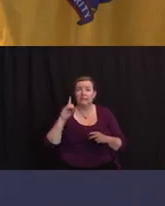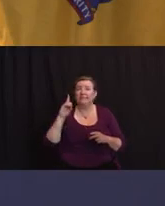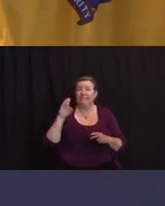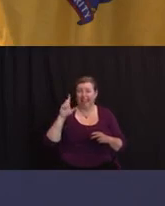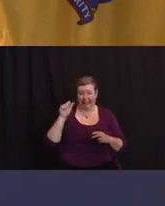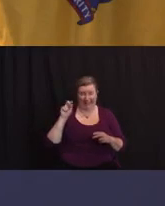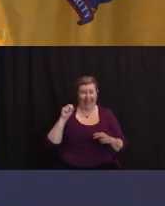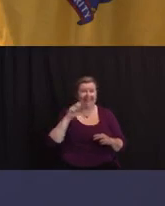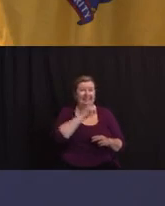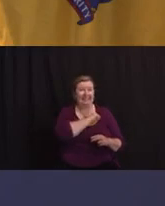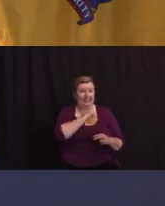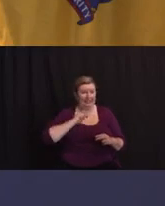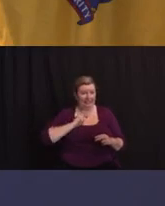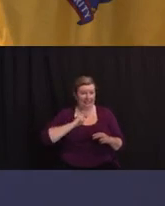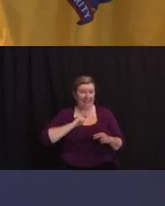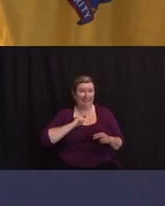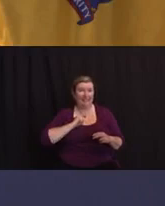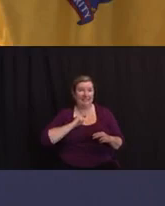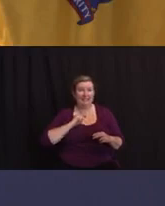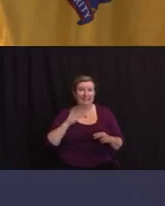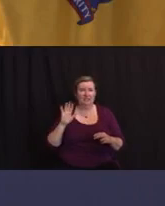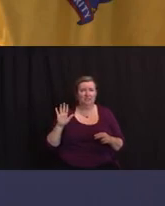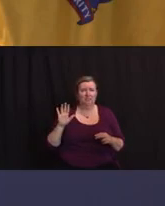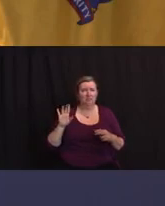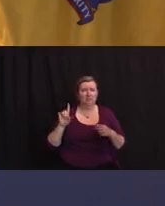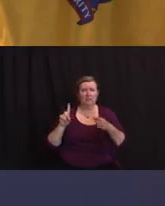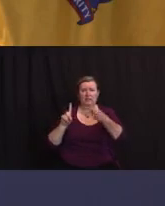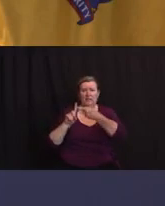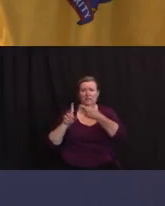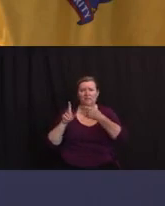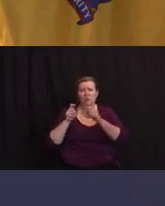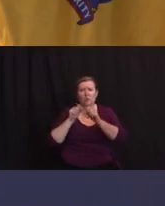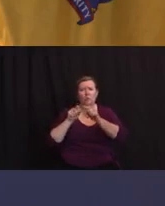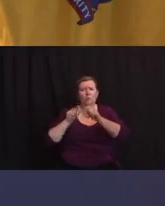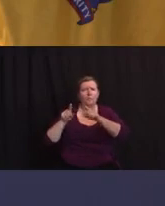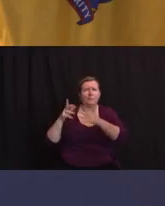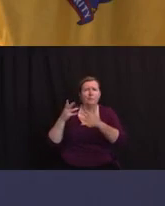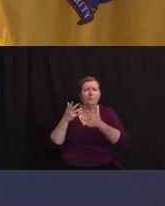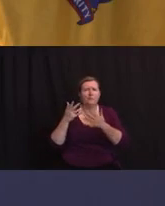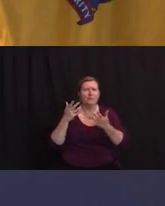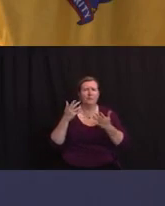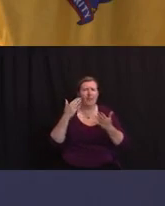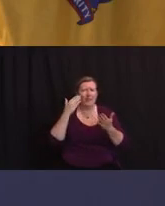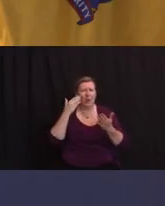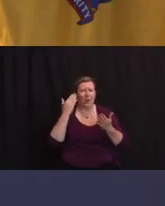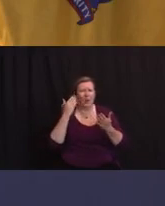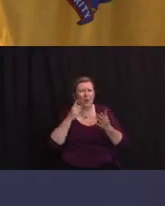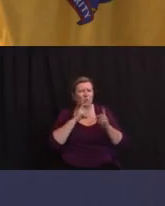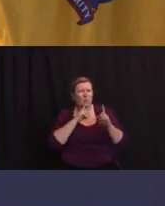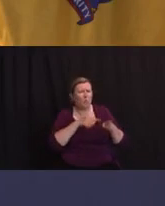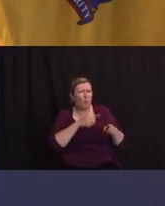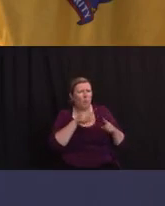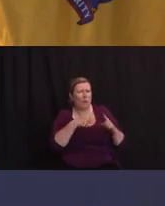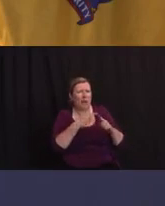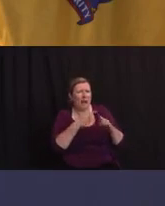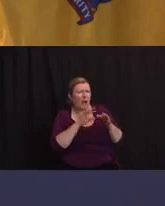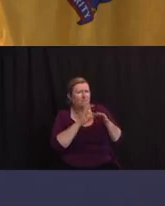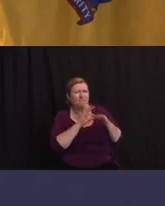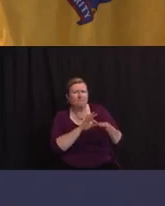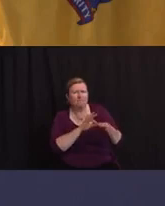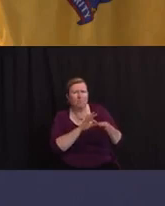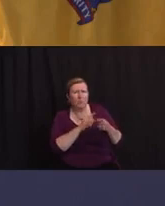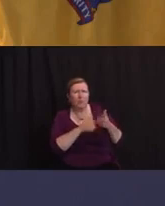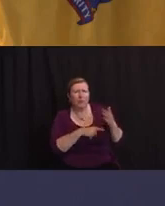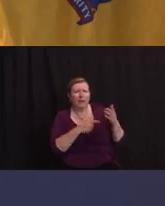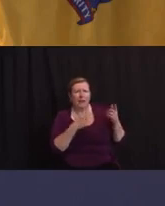not related to his tweet, but I did note that he said to a reporter, it could have been you, about what had happened. He said,